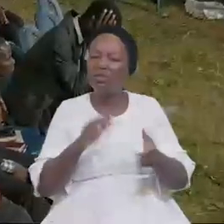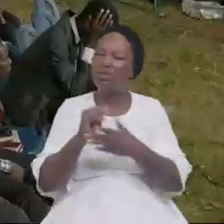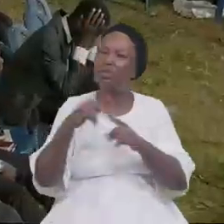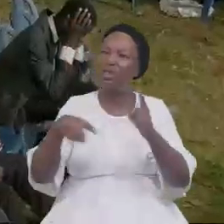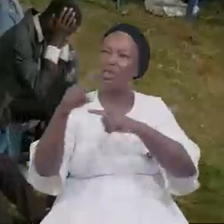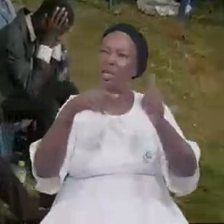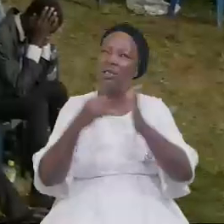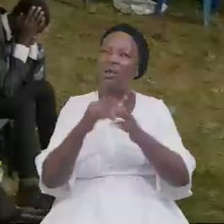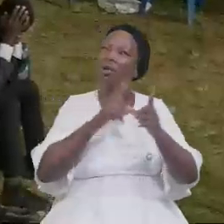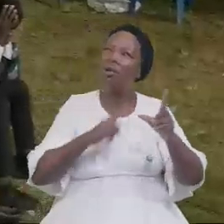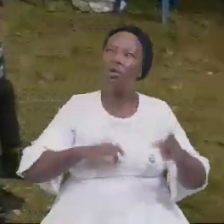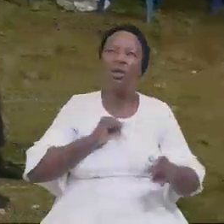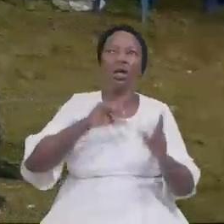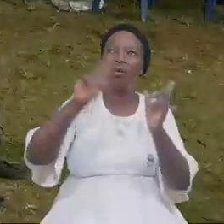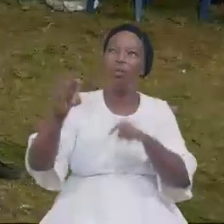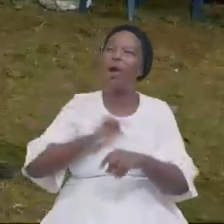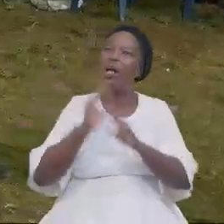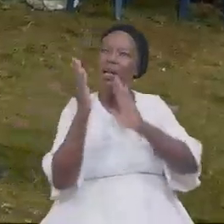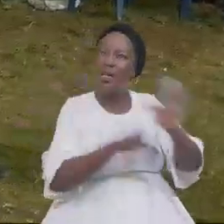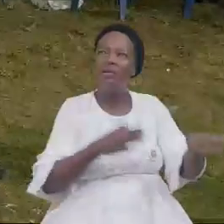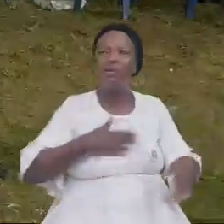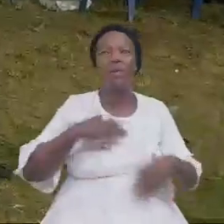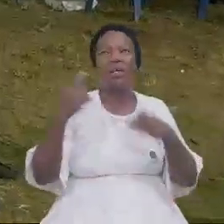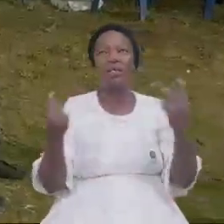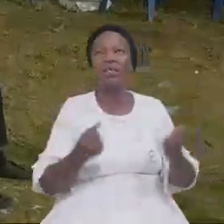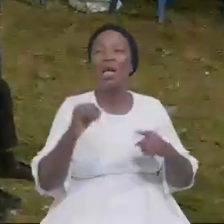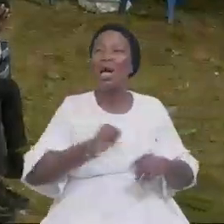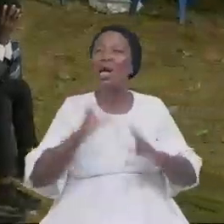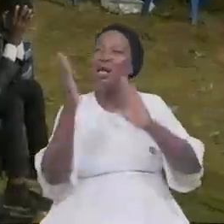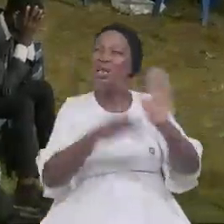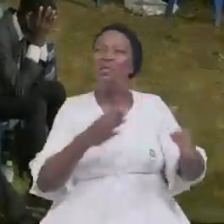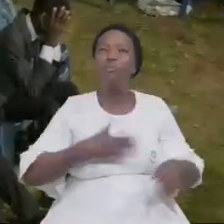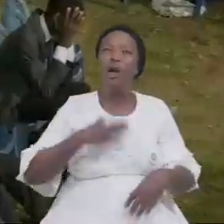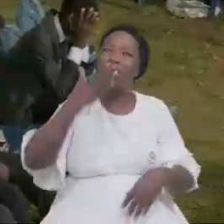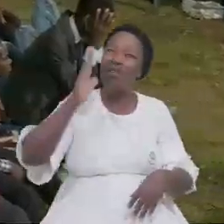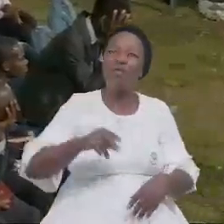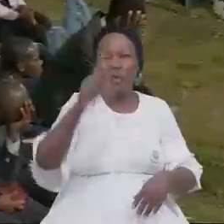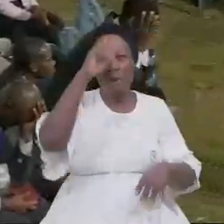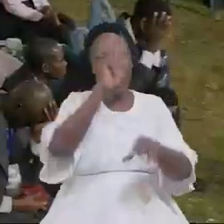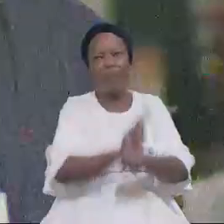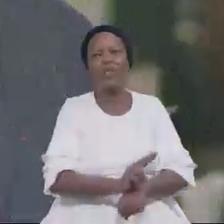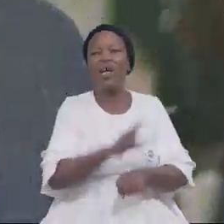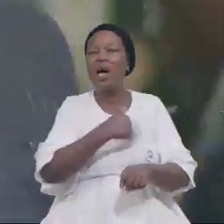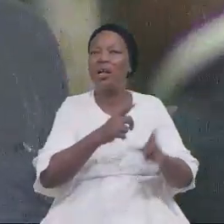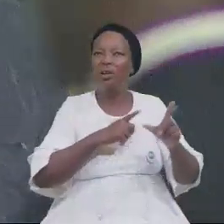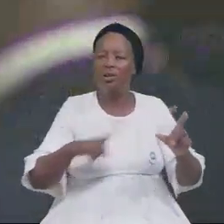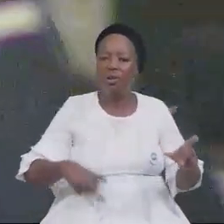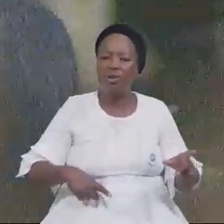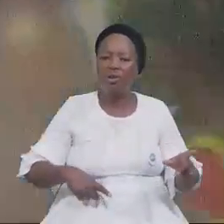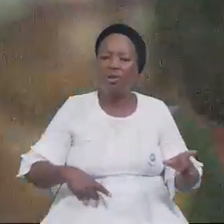come. I leave my sin. I leave my evil habits. and Lord,